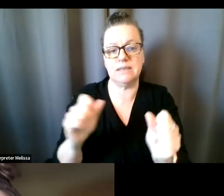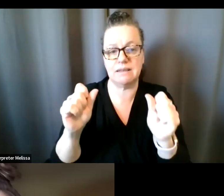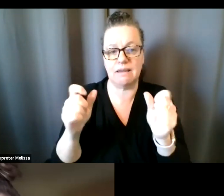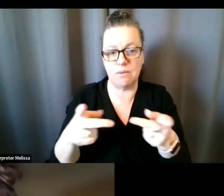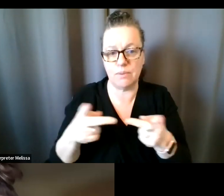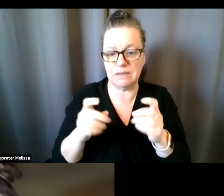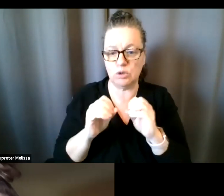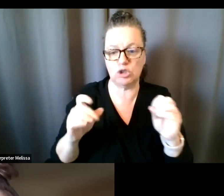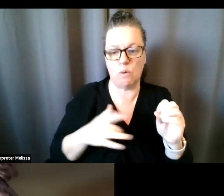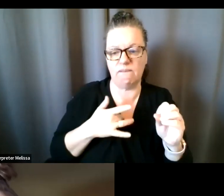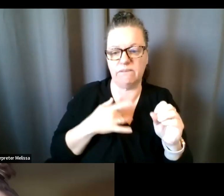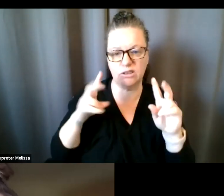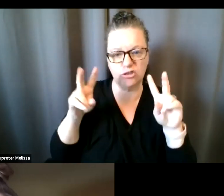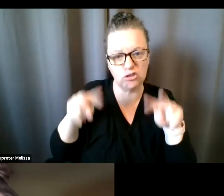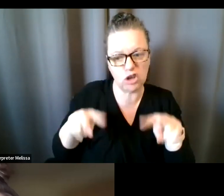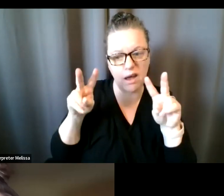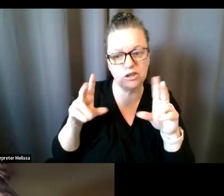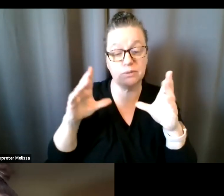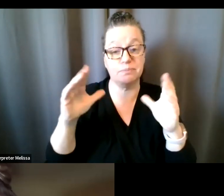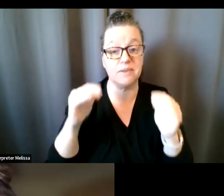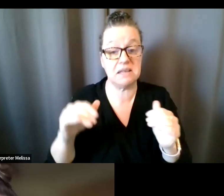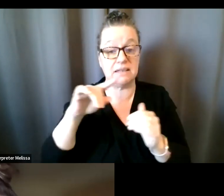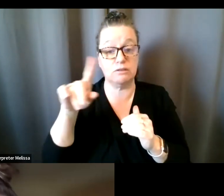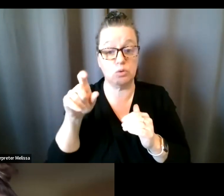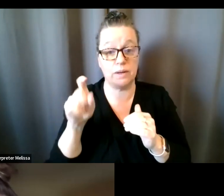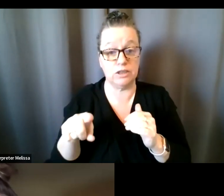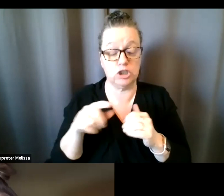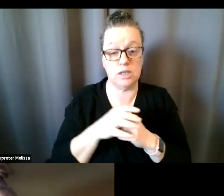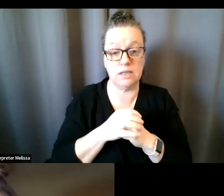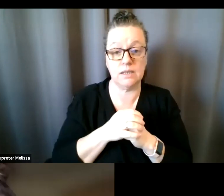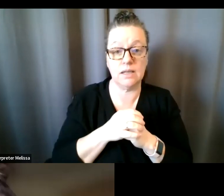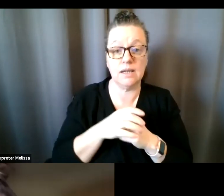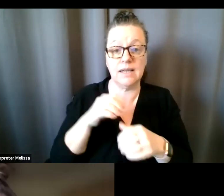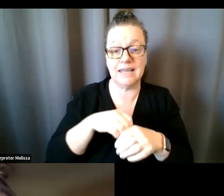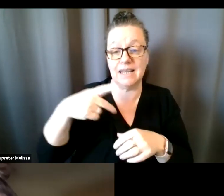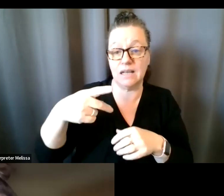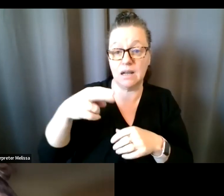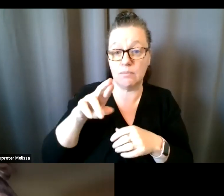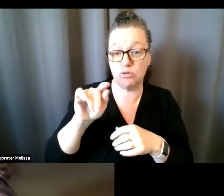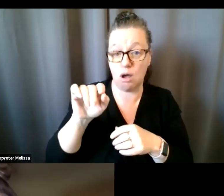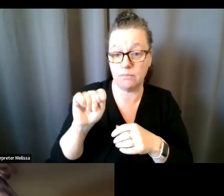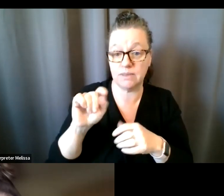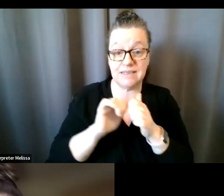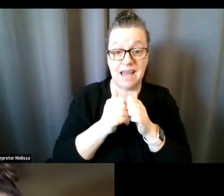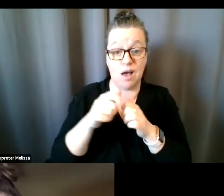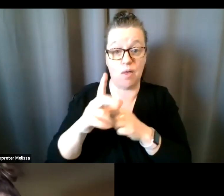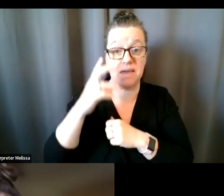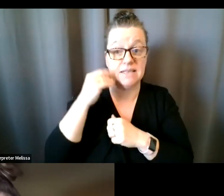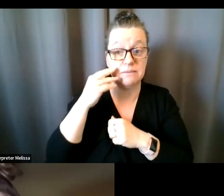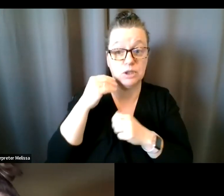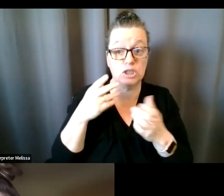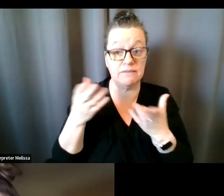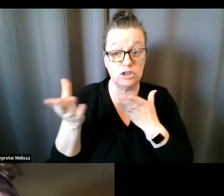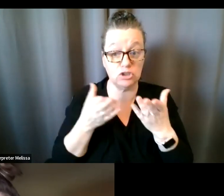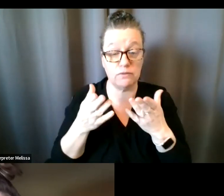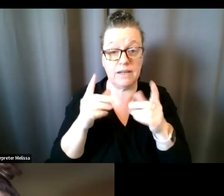judged. The next question that was in the prompt was, how has the experience of serving